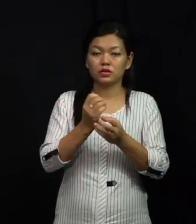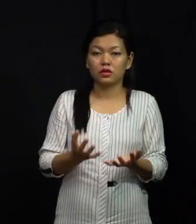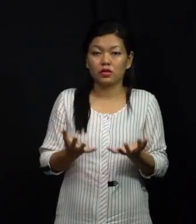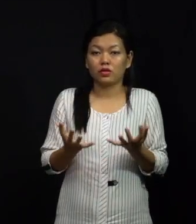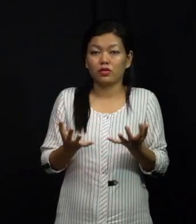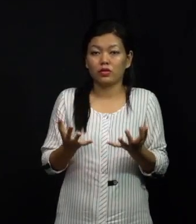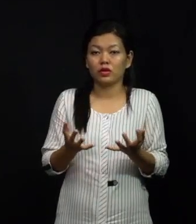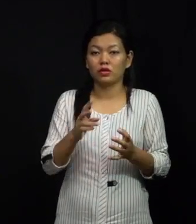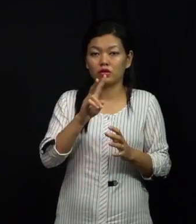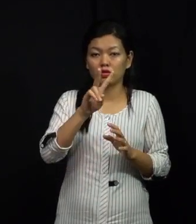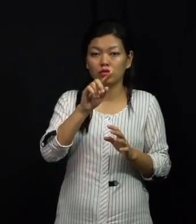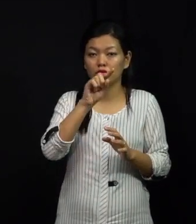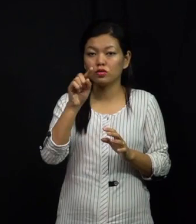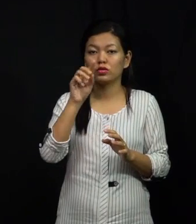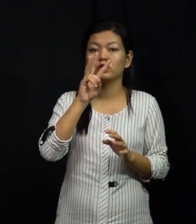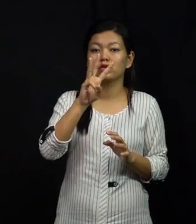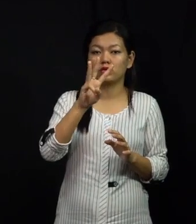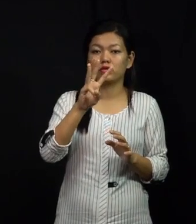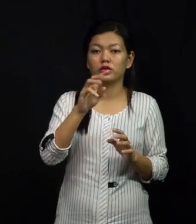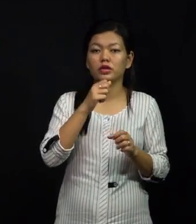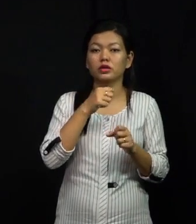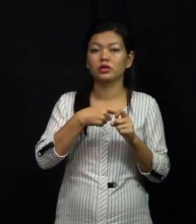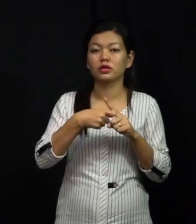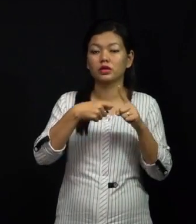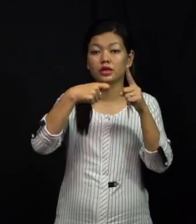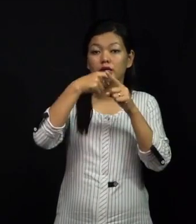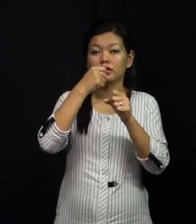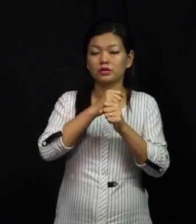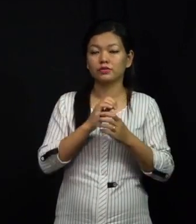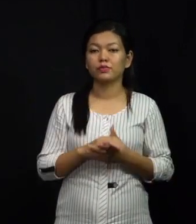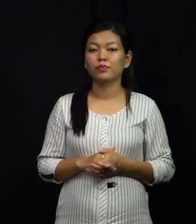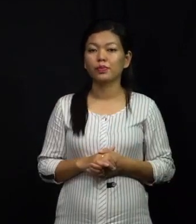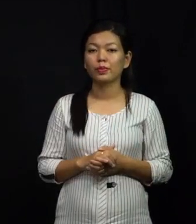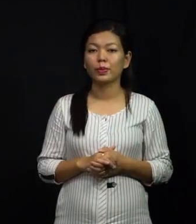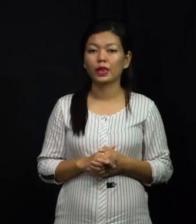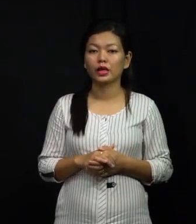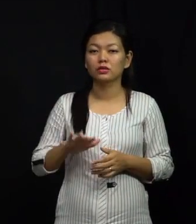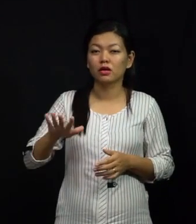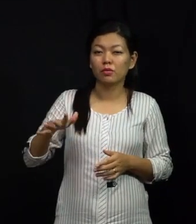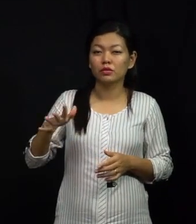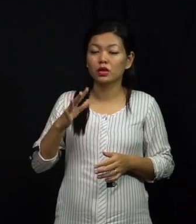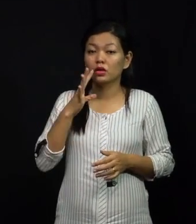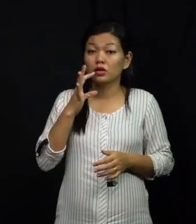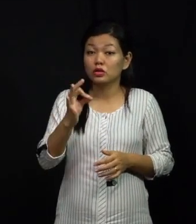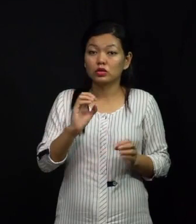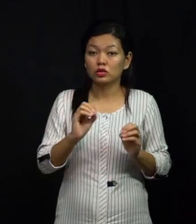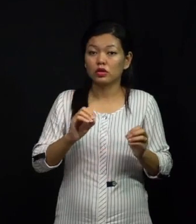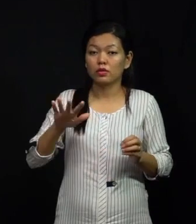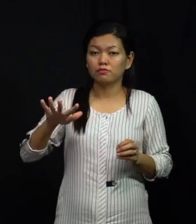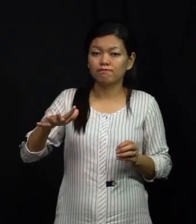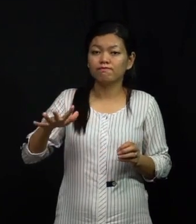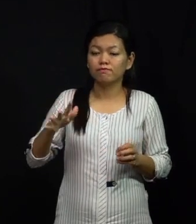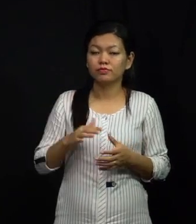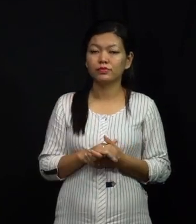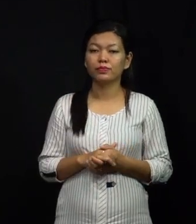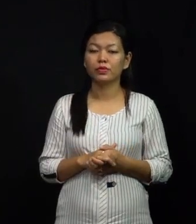also. But this is just an approximation. Okay, so the weight is, we see that the babies are very plumpy, isn't